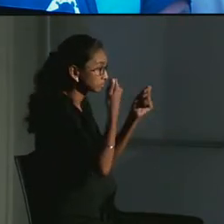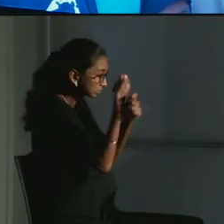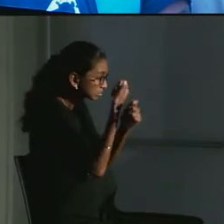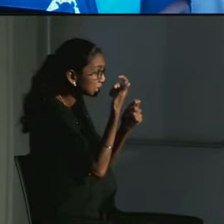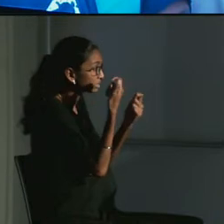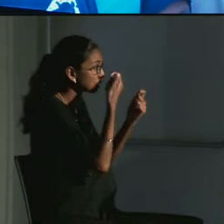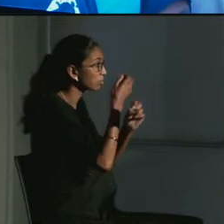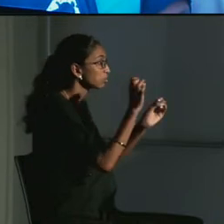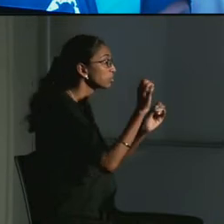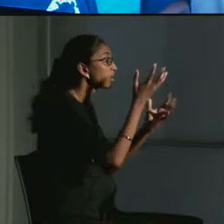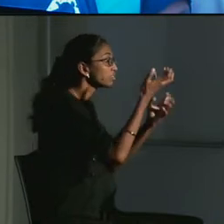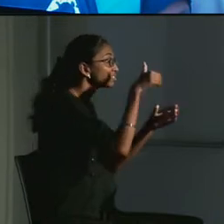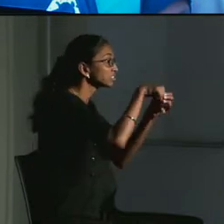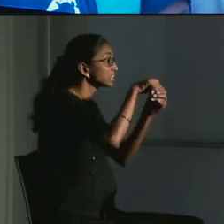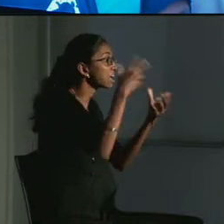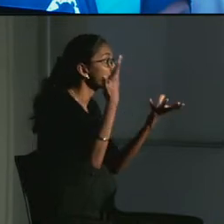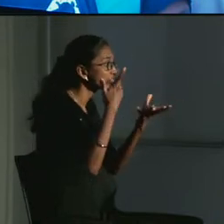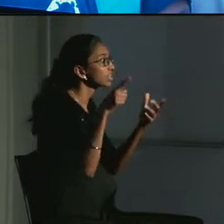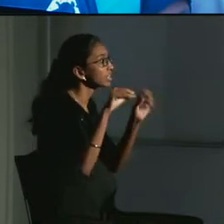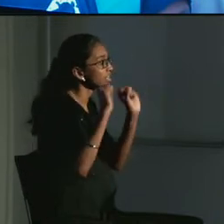who's yet to be heard,